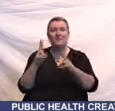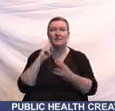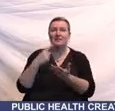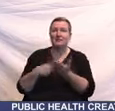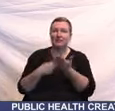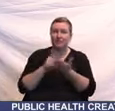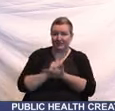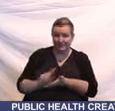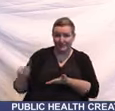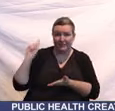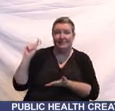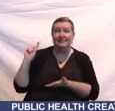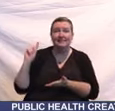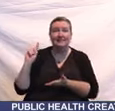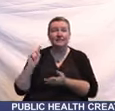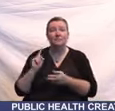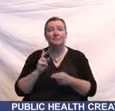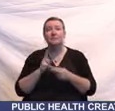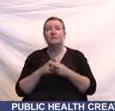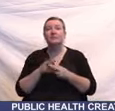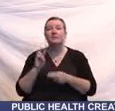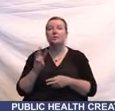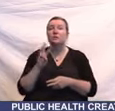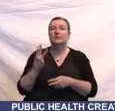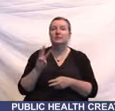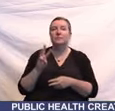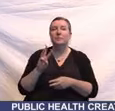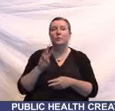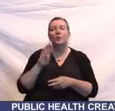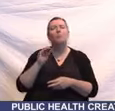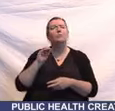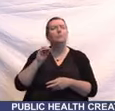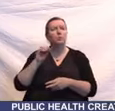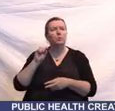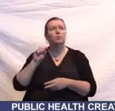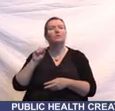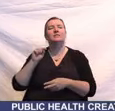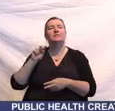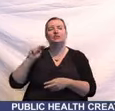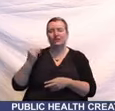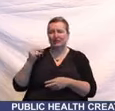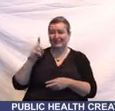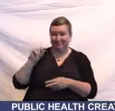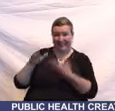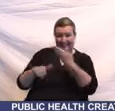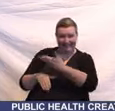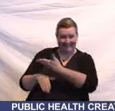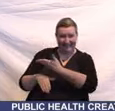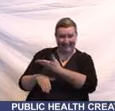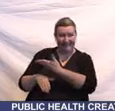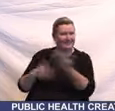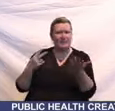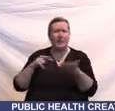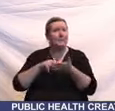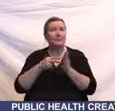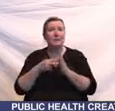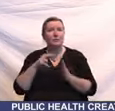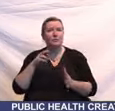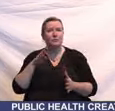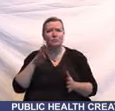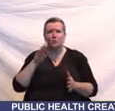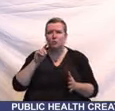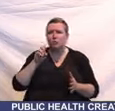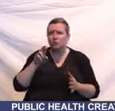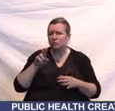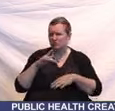are designating Wednesday as Boost NJ Day, with greater walk-up access to the boosters at many of our vaccination